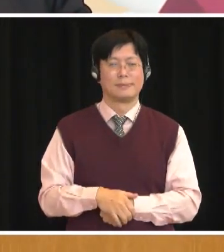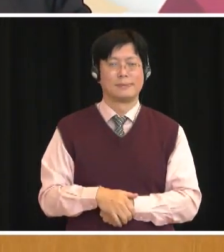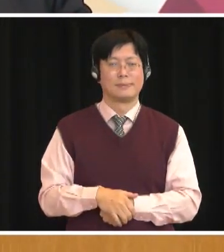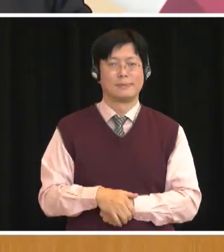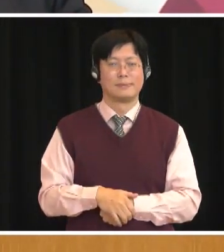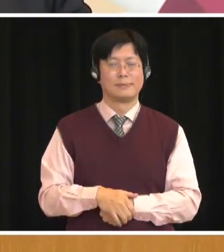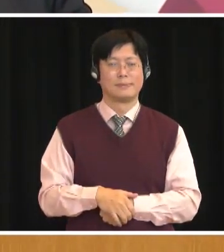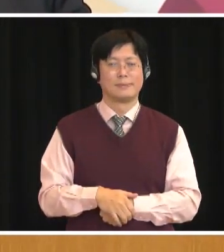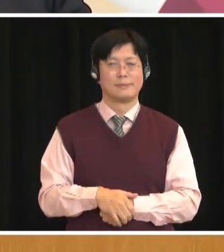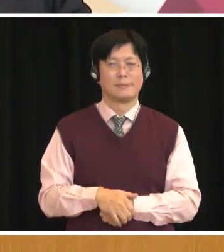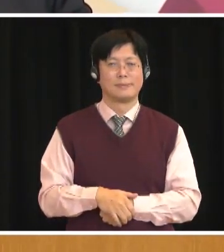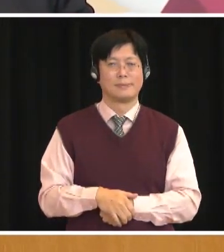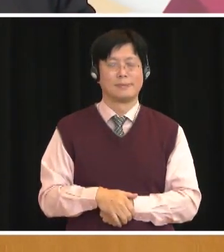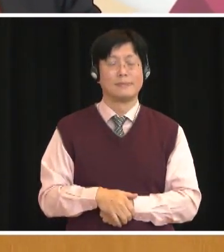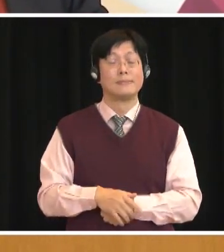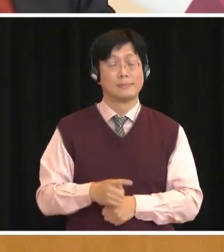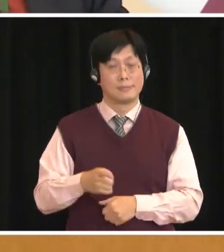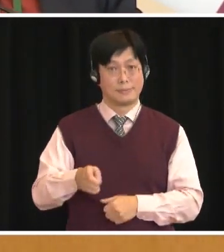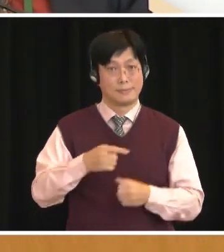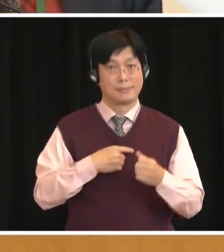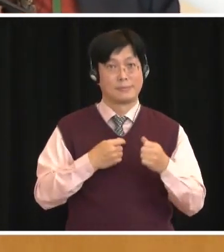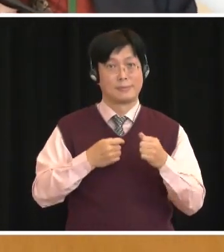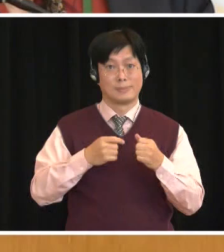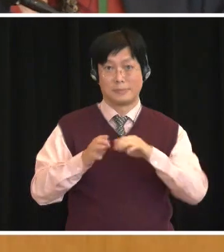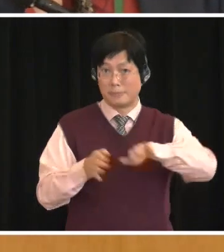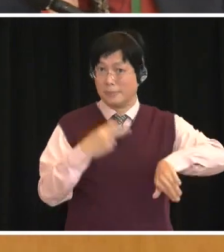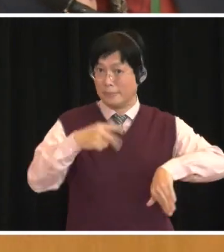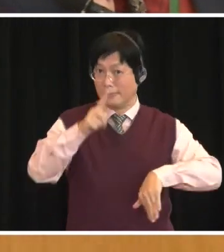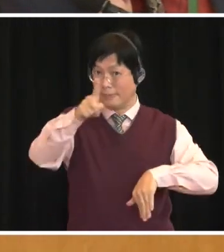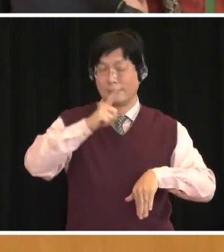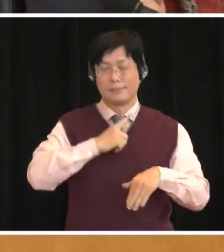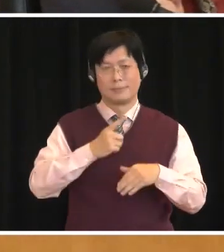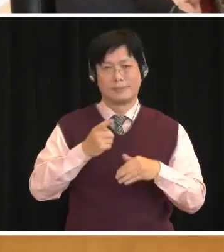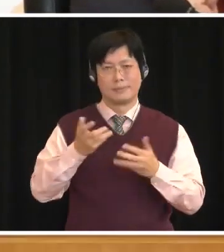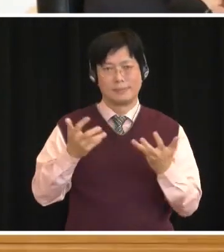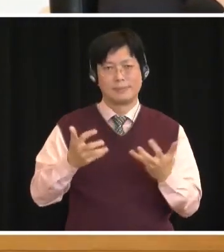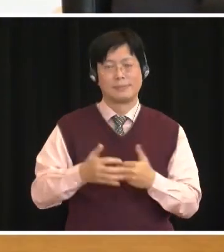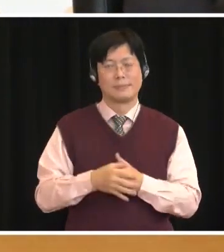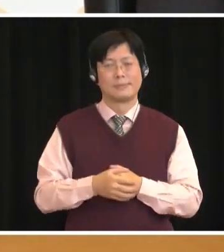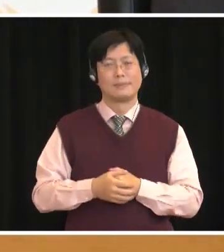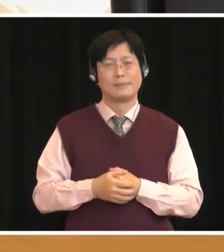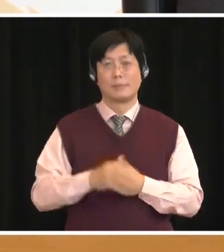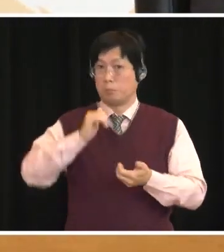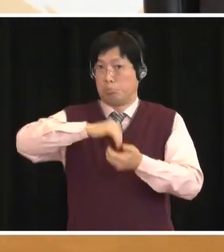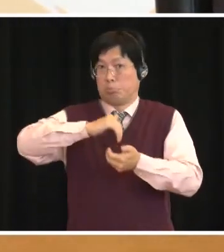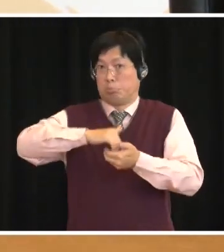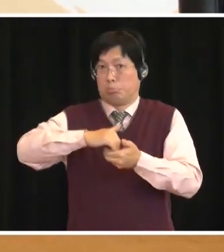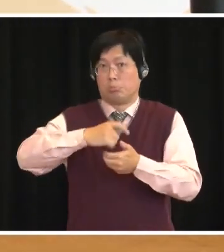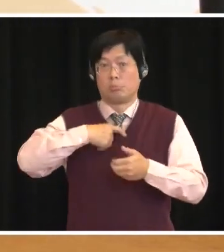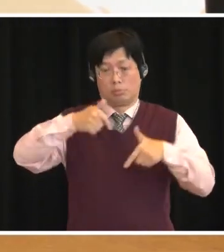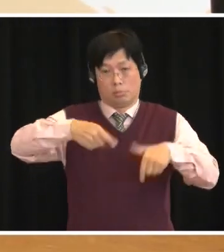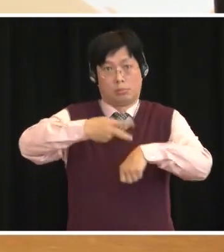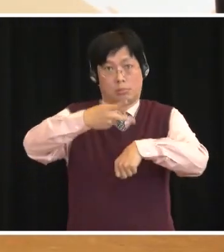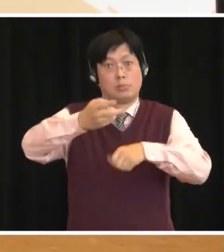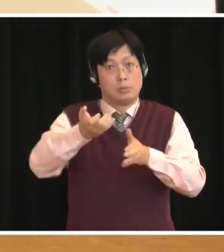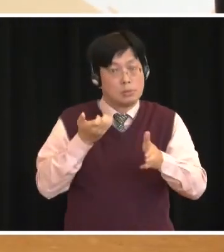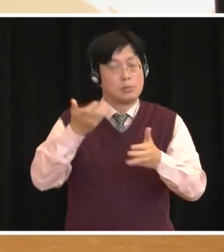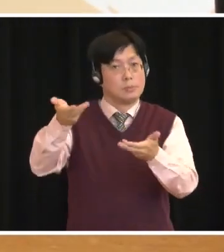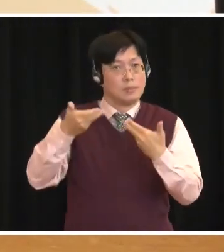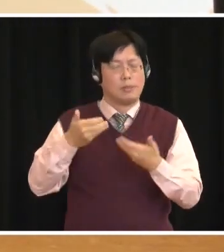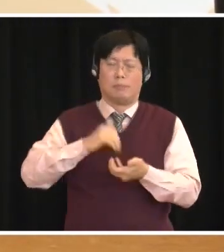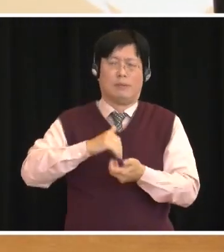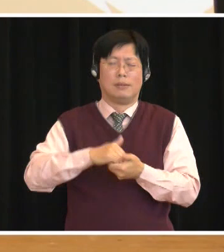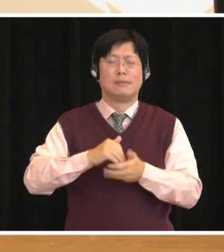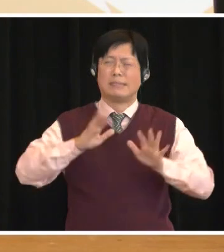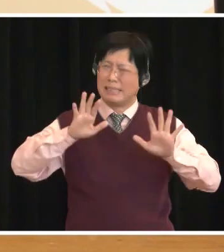For submitting further information, not necessarily before 2 o'clock this afternoon. By the end of the day would be